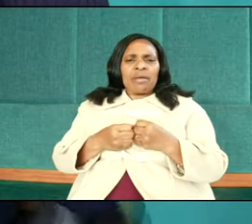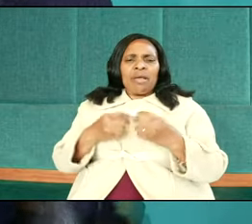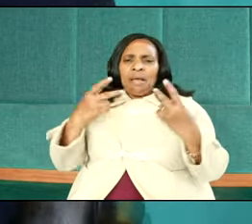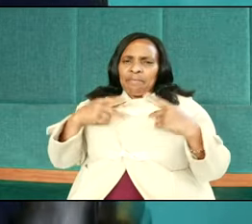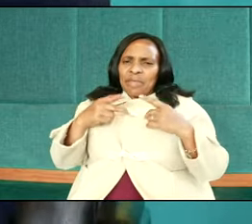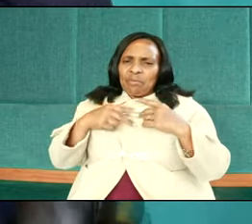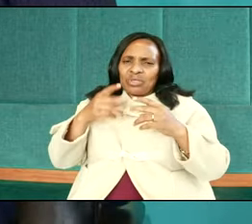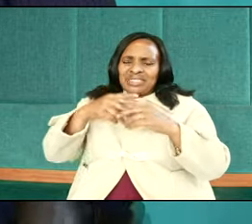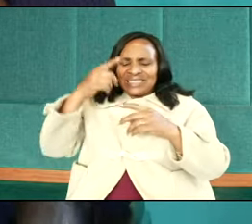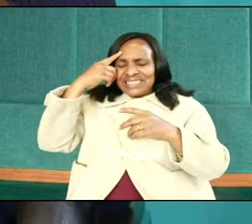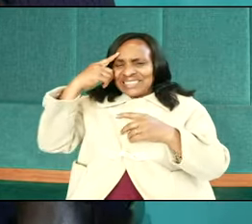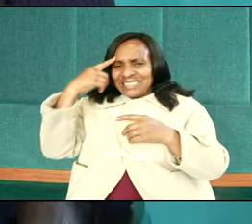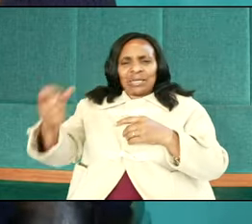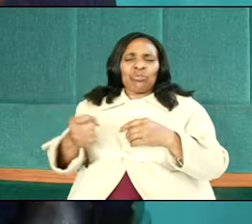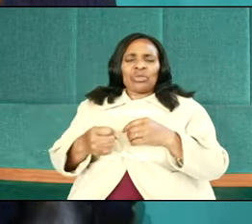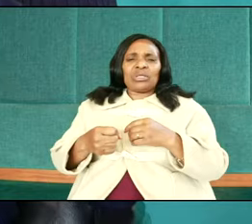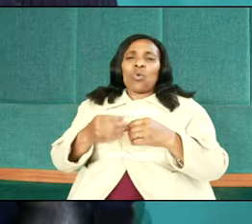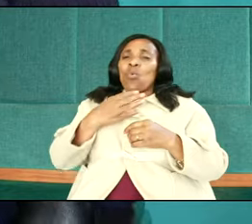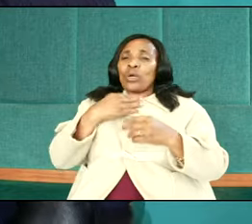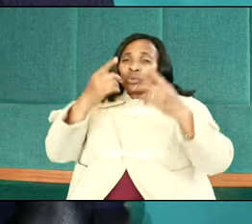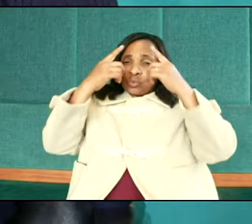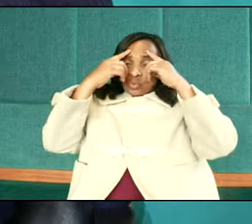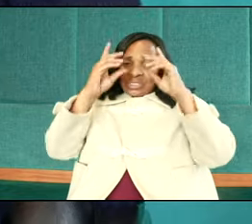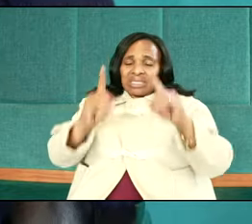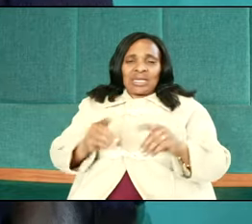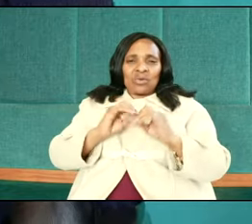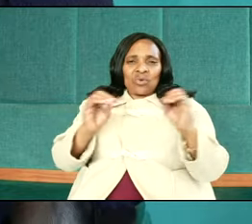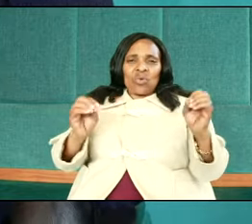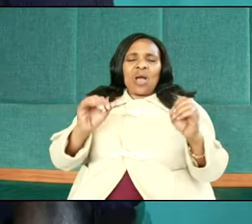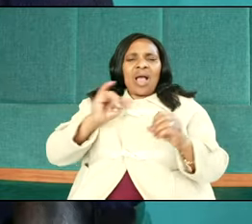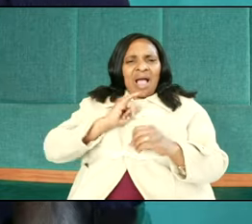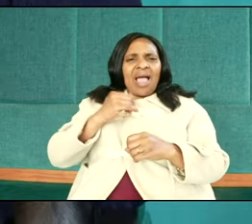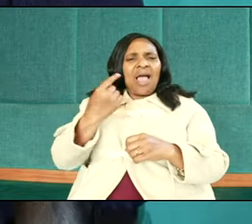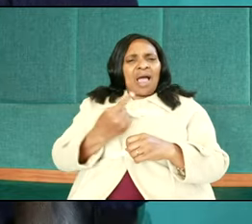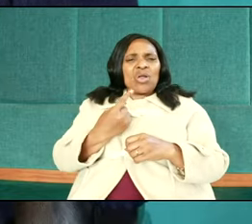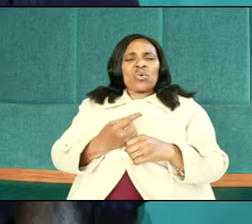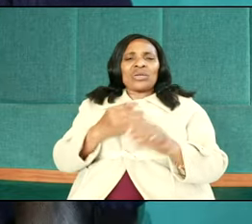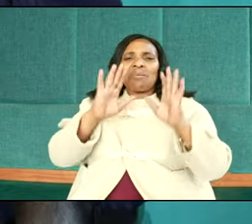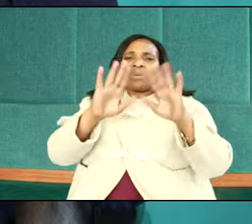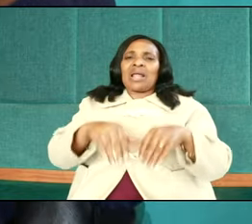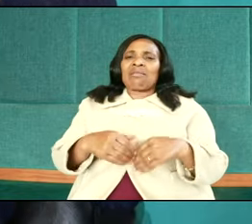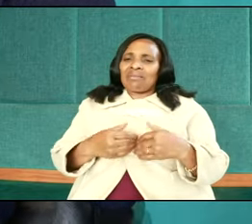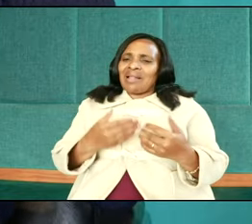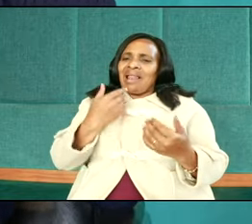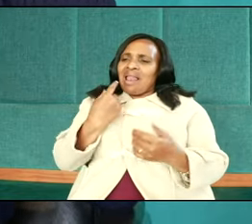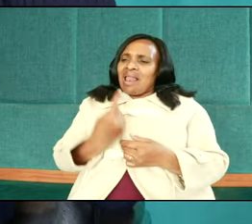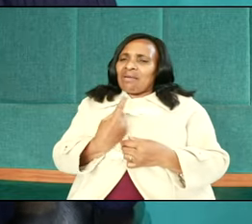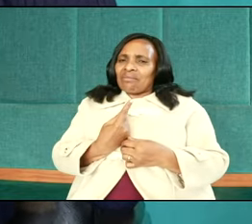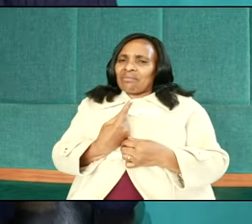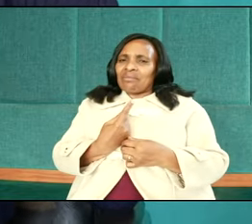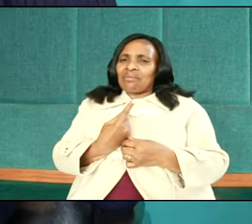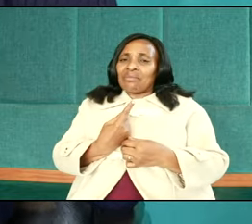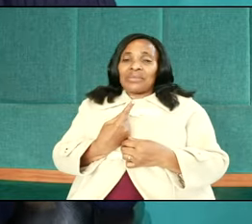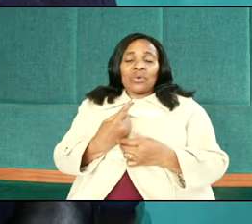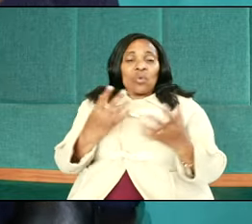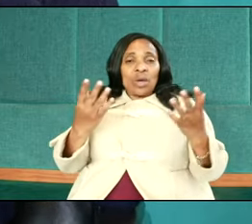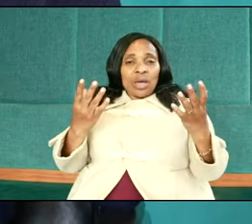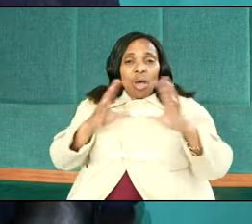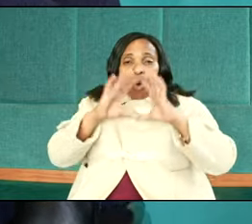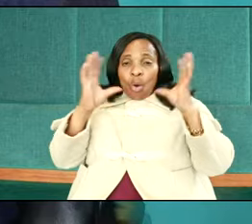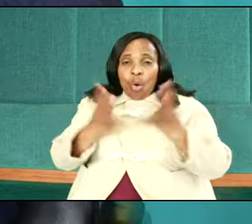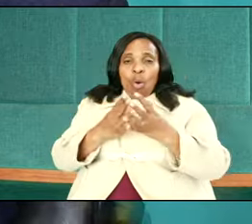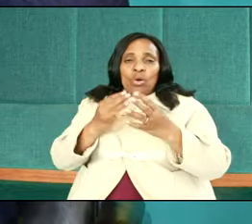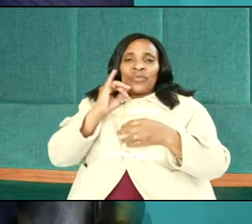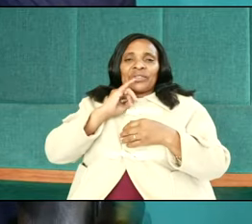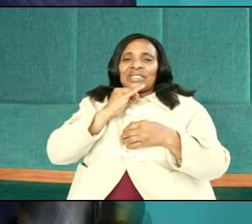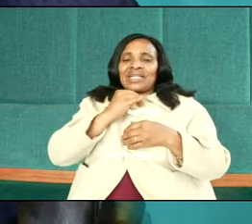are hard-headed. These people don't want to decide. I and I only am left in the whole of Israel. That's why the word of